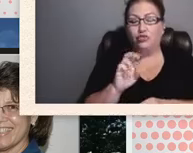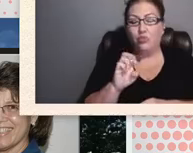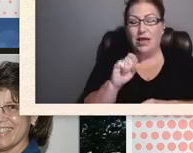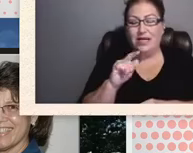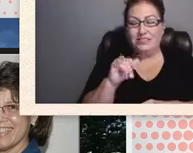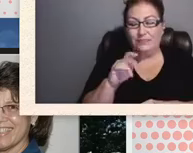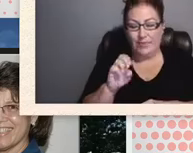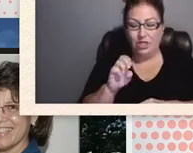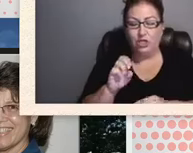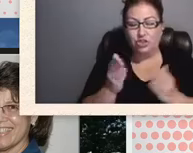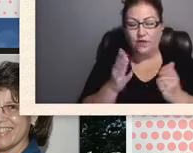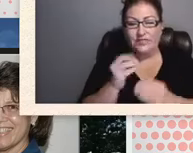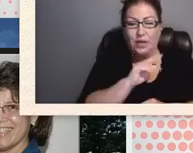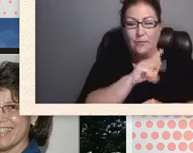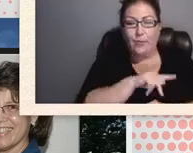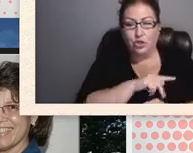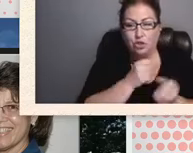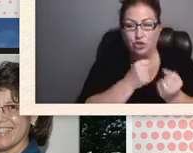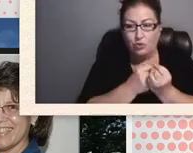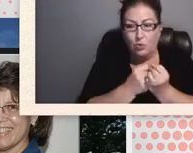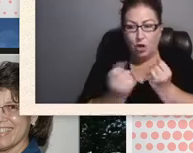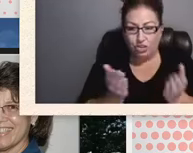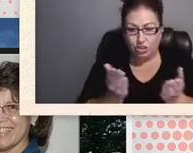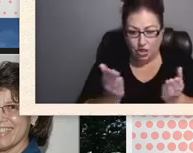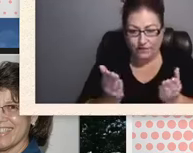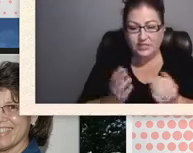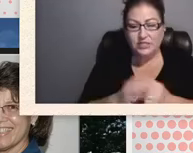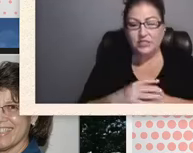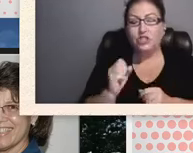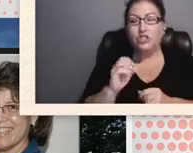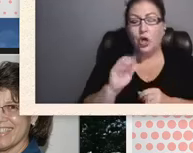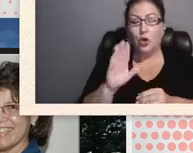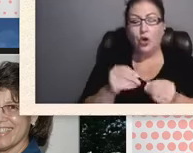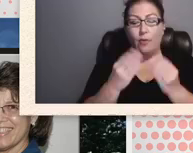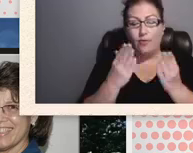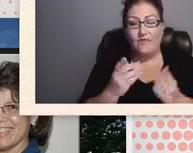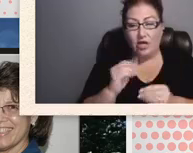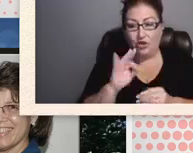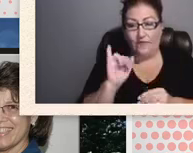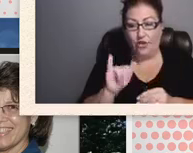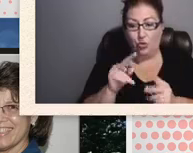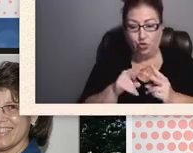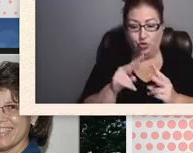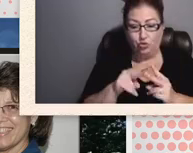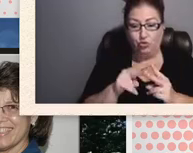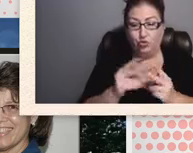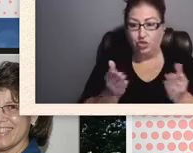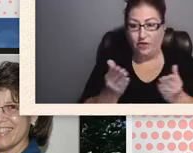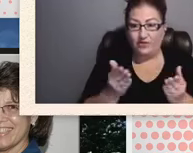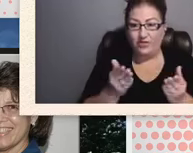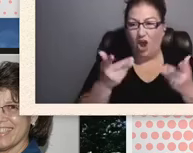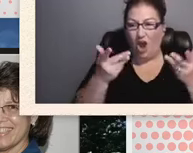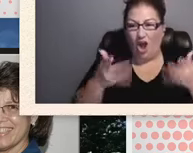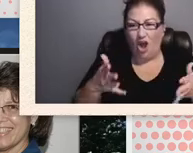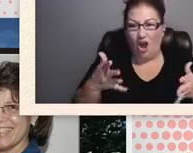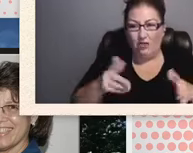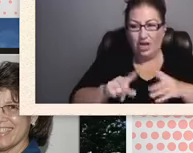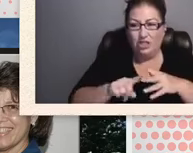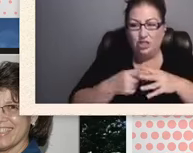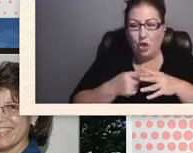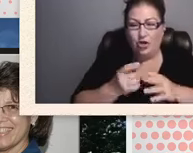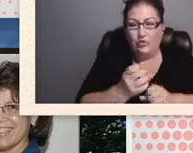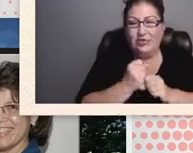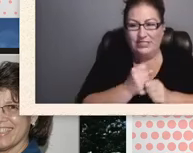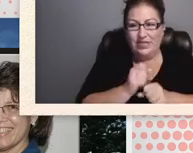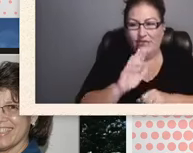personal support services. So your providers of those two services are already starting to receive their